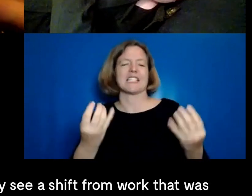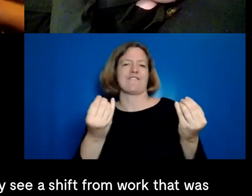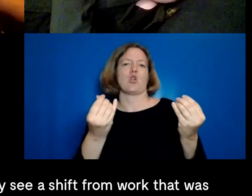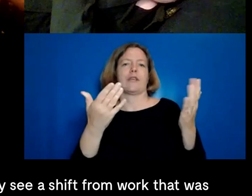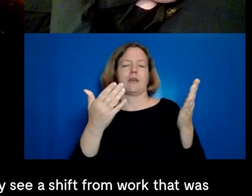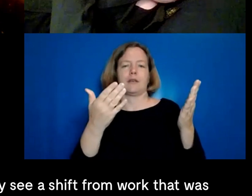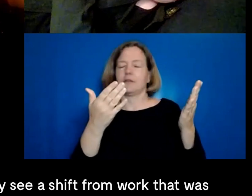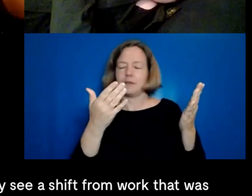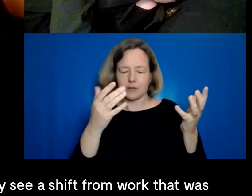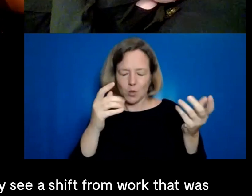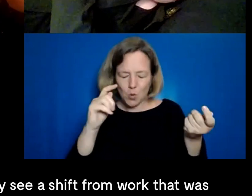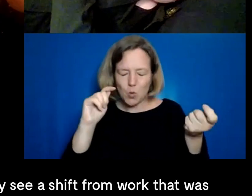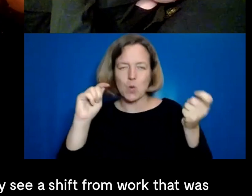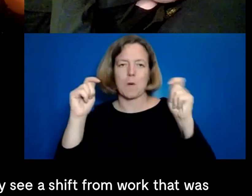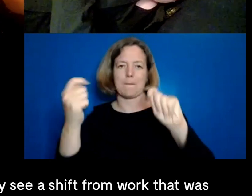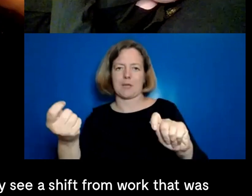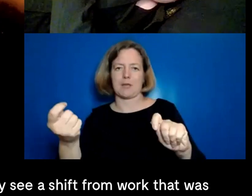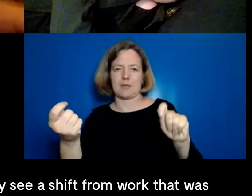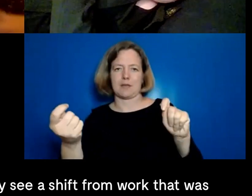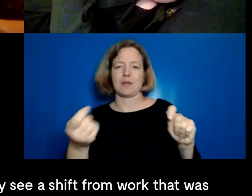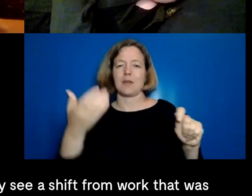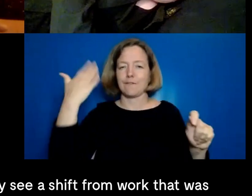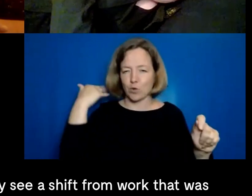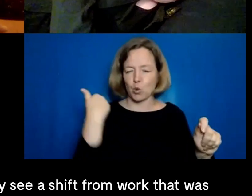that was undertaken by non-disabled